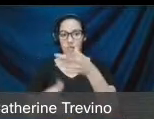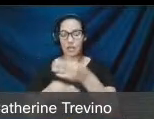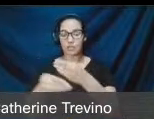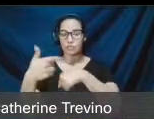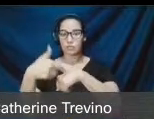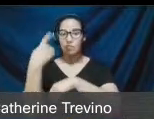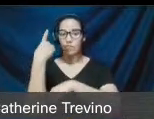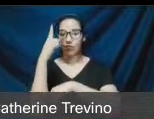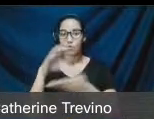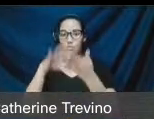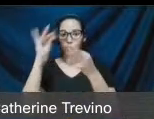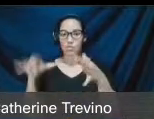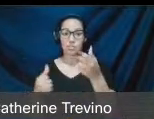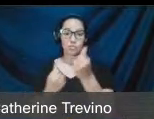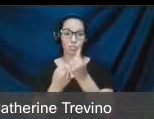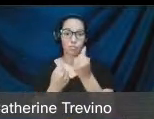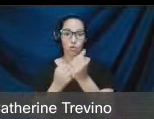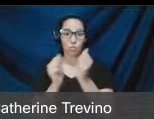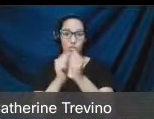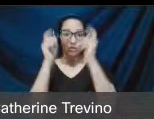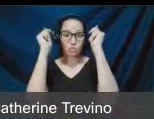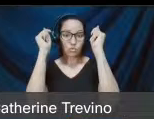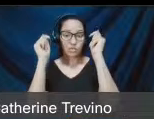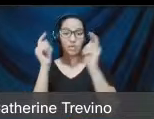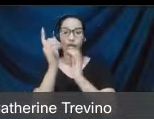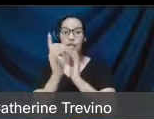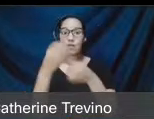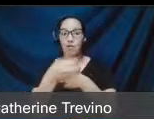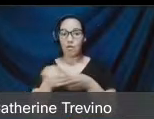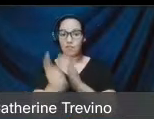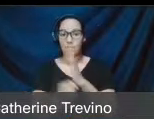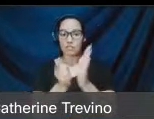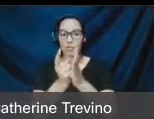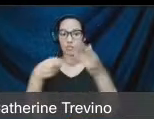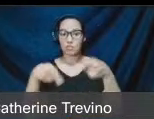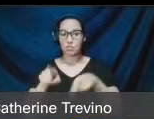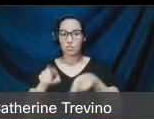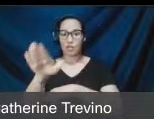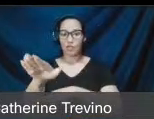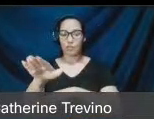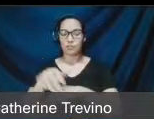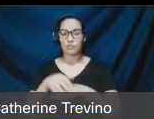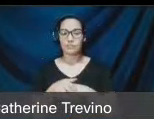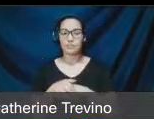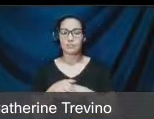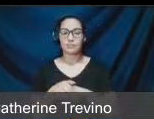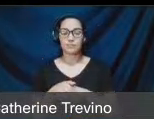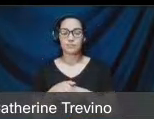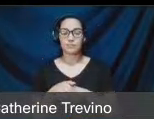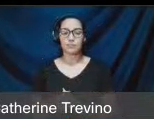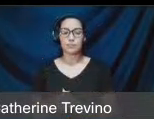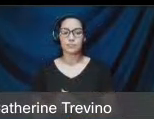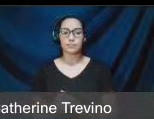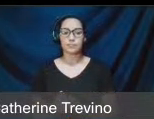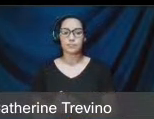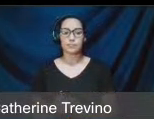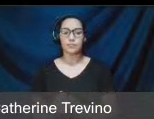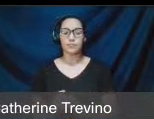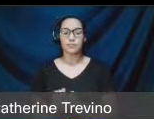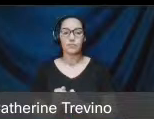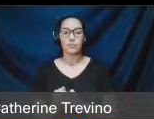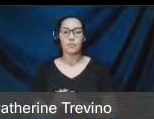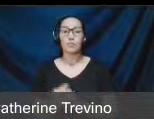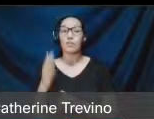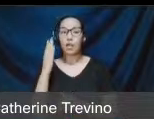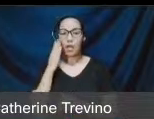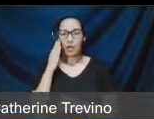for student support and tutoring and office hours in the afternoon. Next slide, please. I know